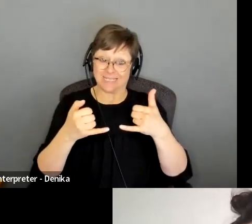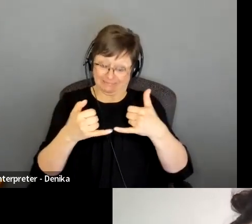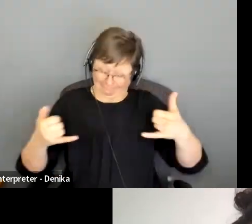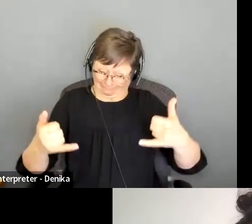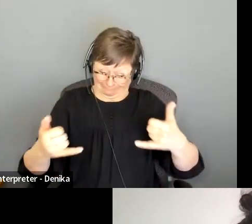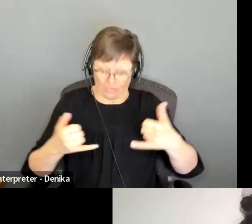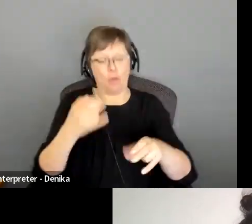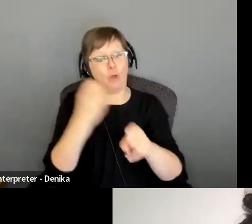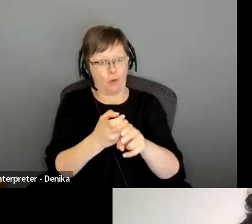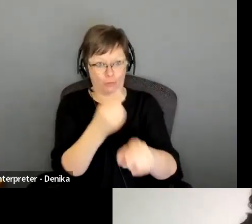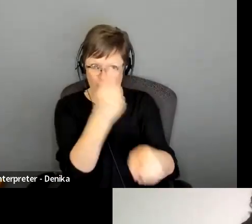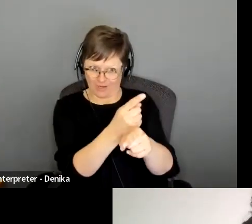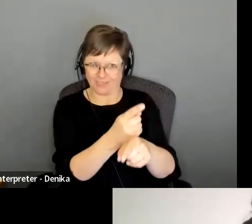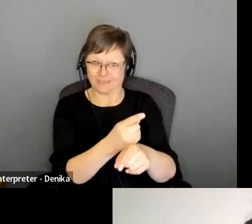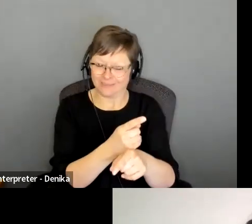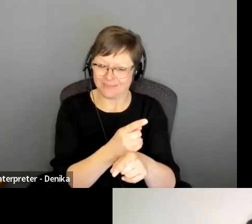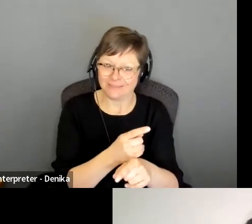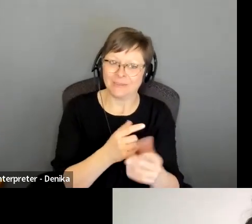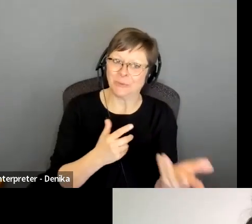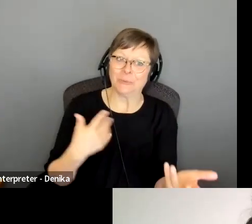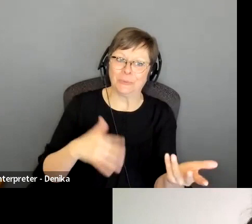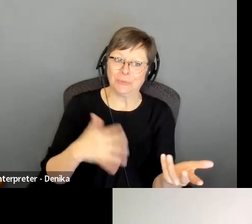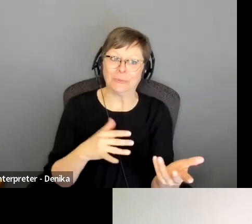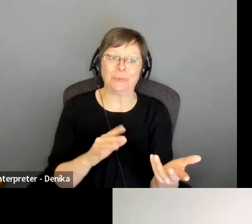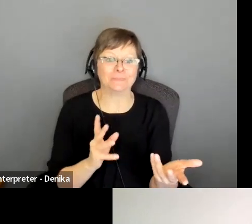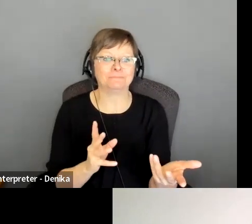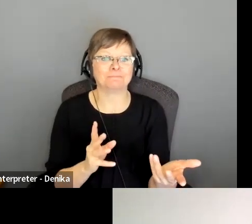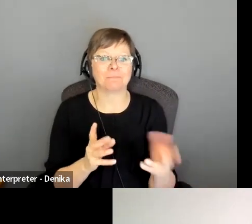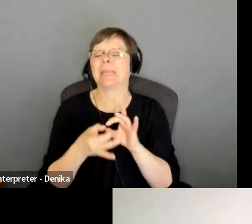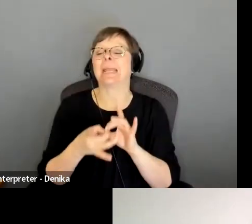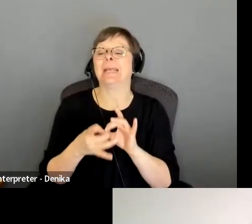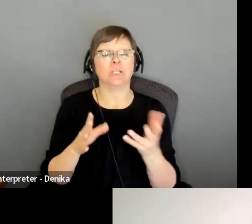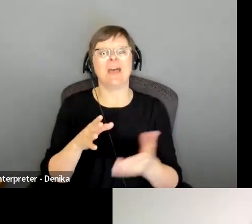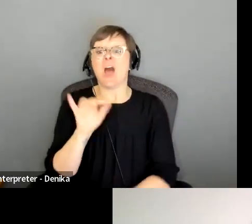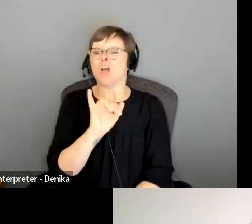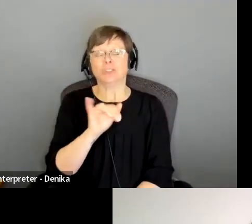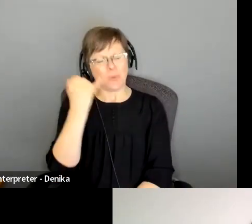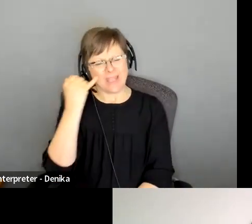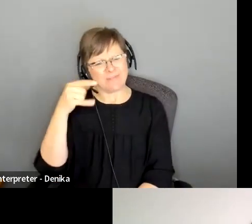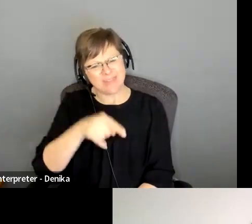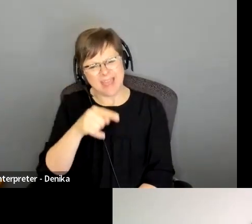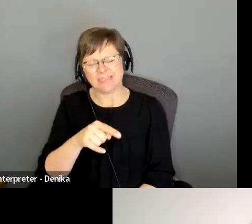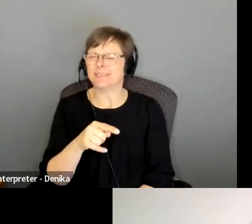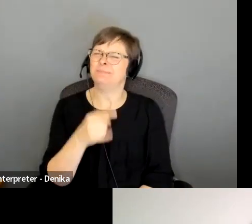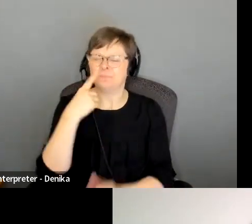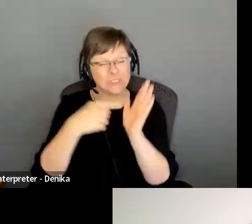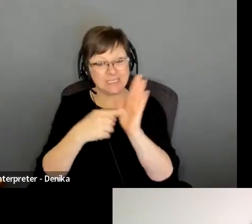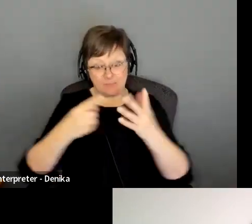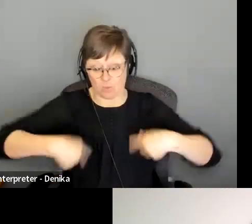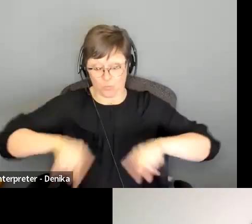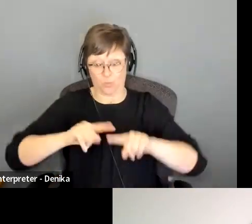And also connected to how we're raised. I think that's very valid. And especially when it's not collectively supported. So when we feel that it's our